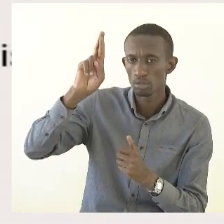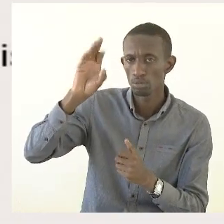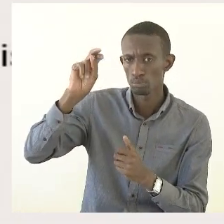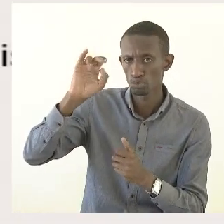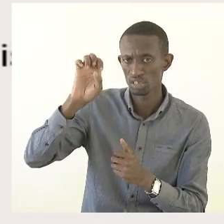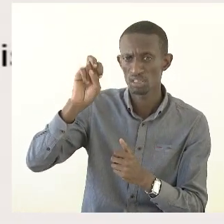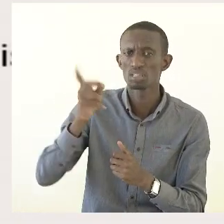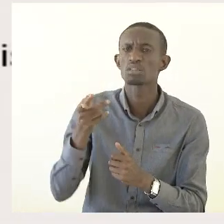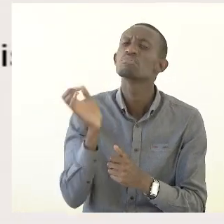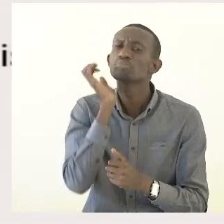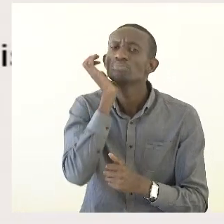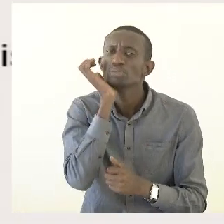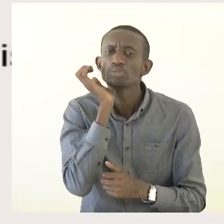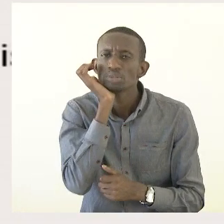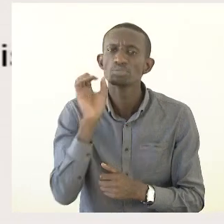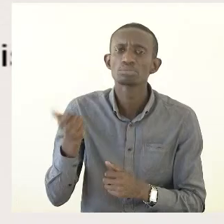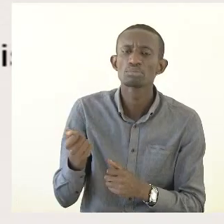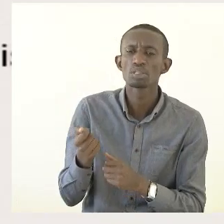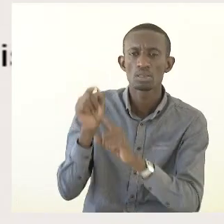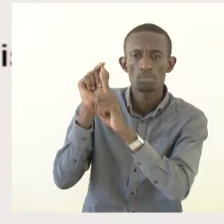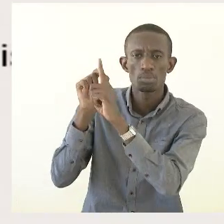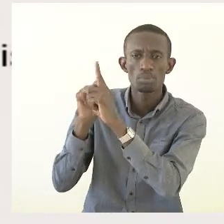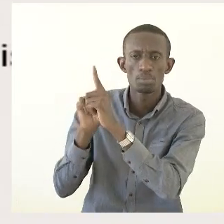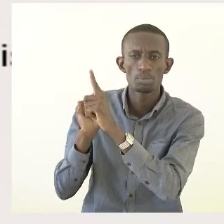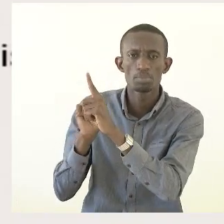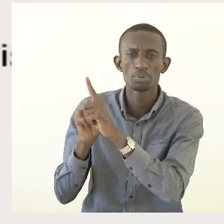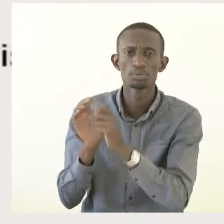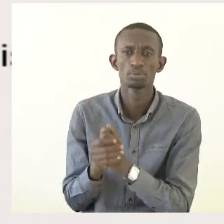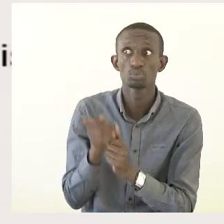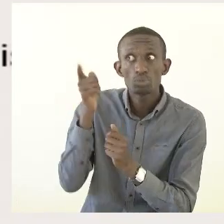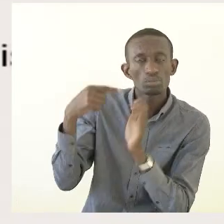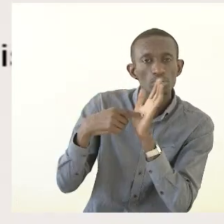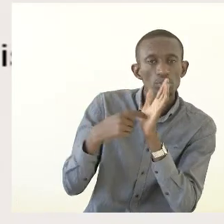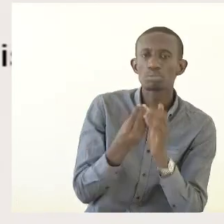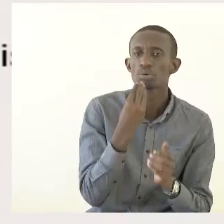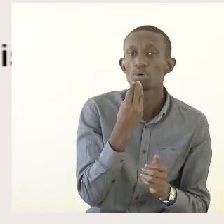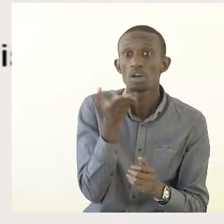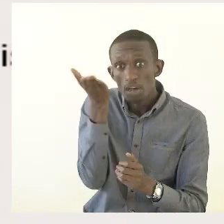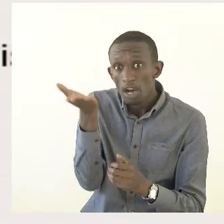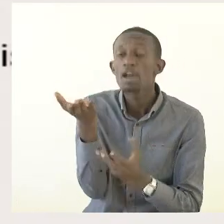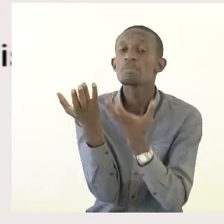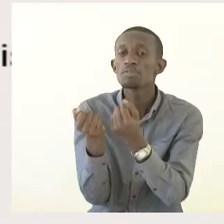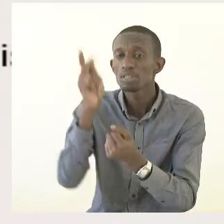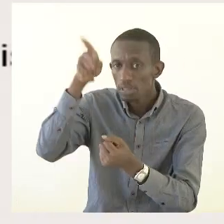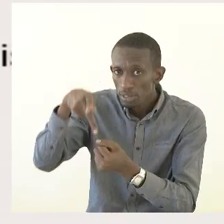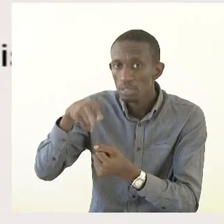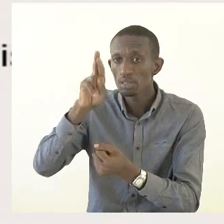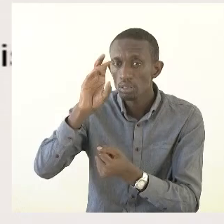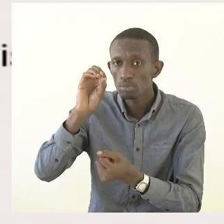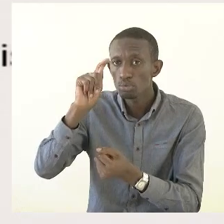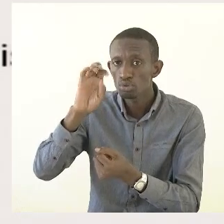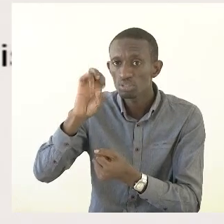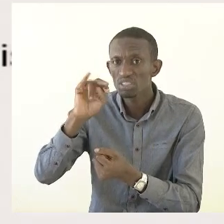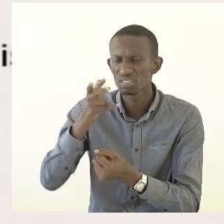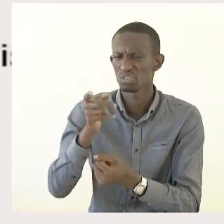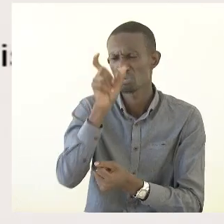we have the peas, and examples of the food. These are the examples of the food which contains proteins, all right? I think everybody can